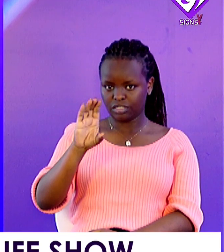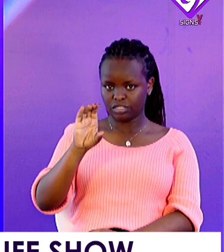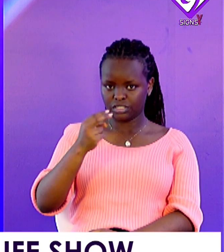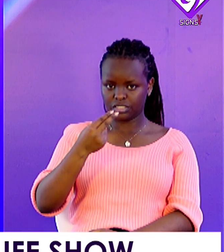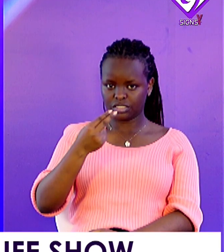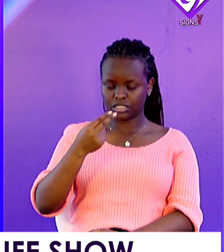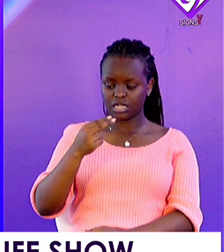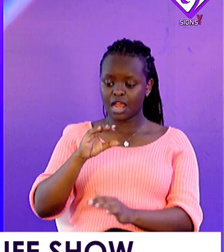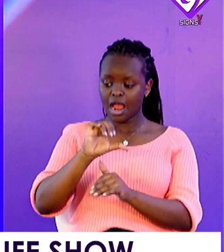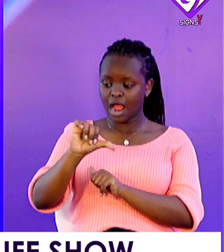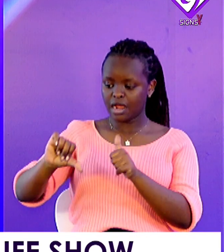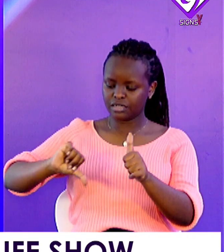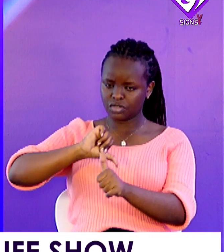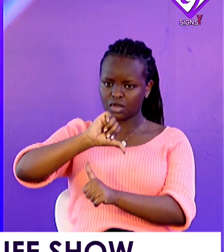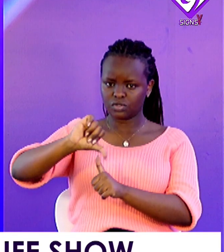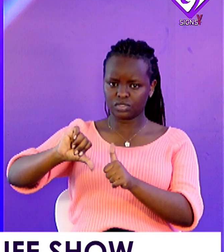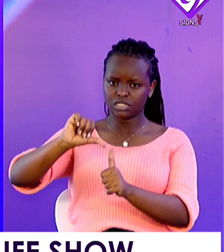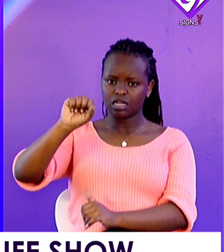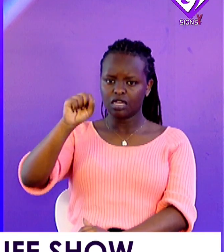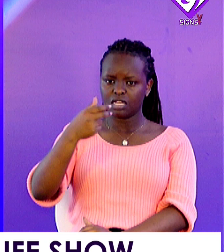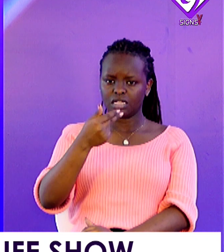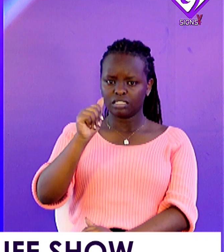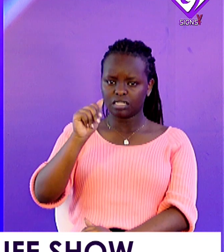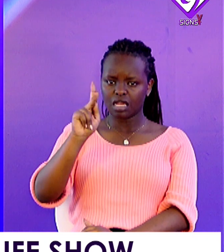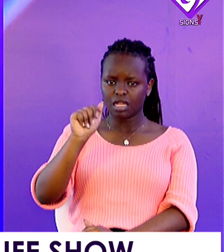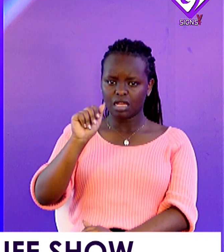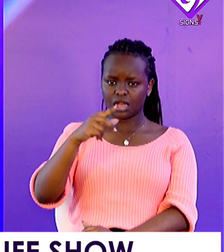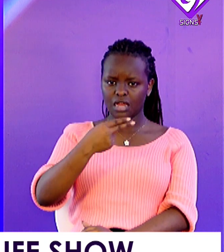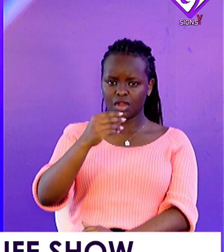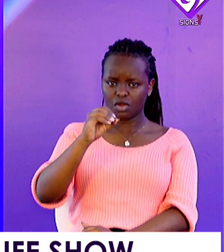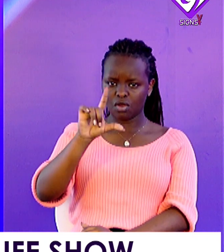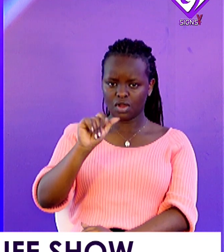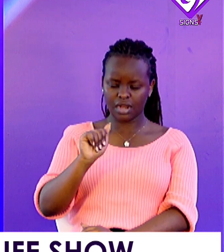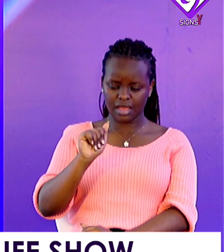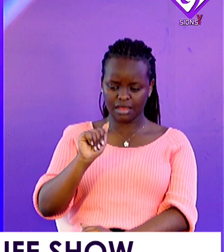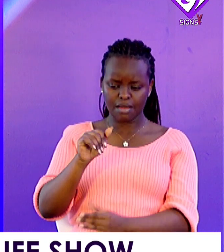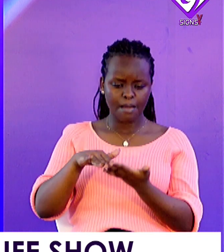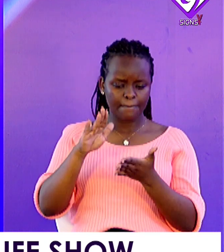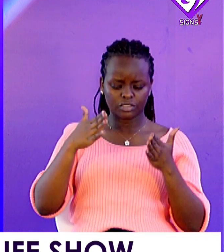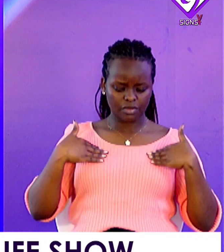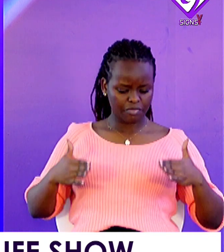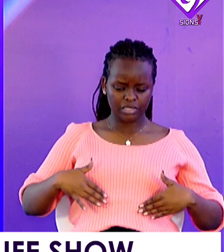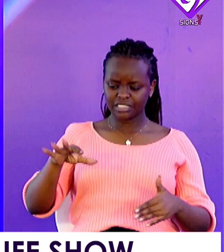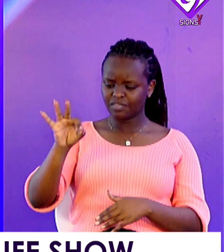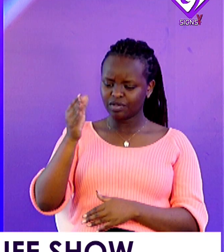of the bodies that were found there were of young people. Does this tell you something, Sarah? Can the